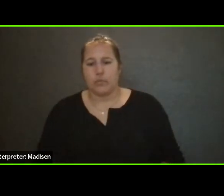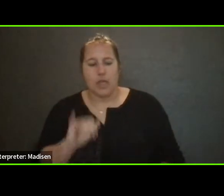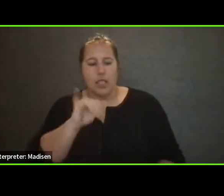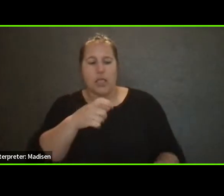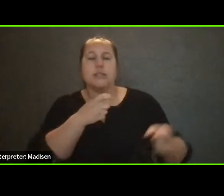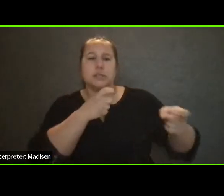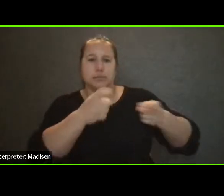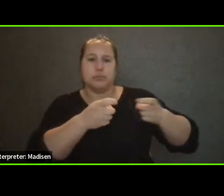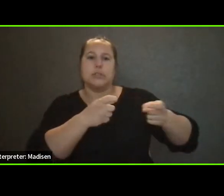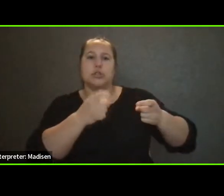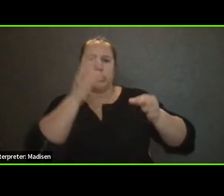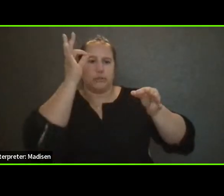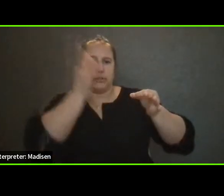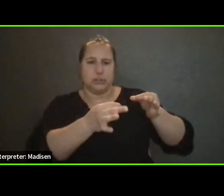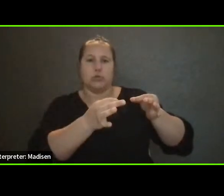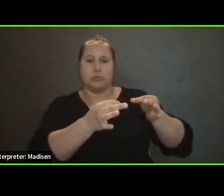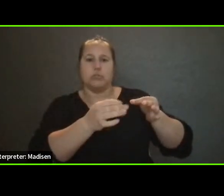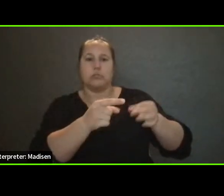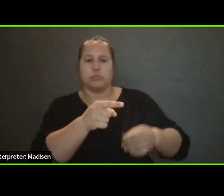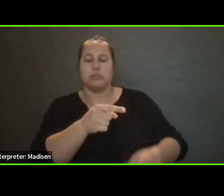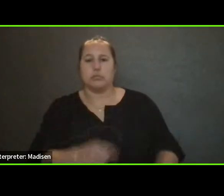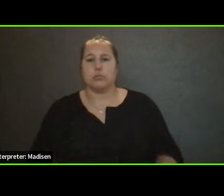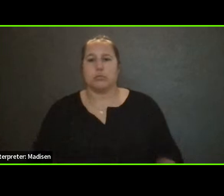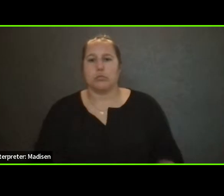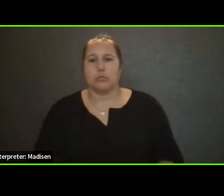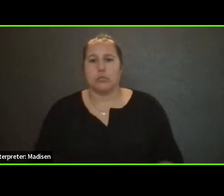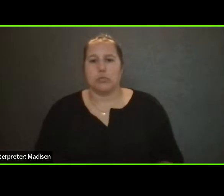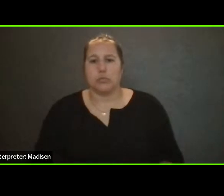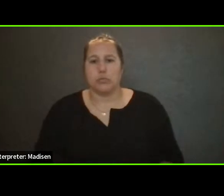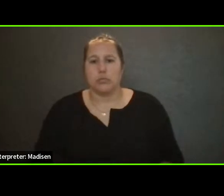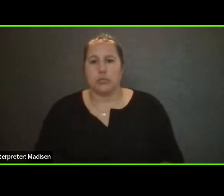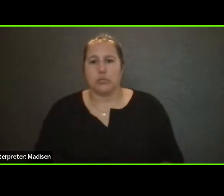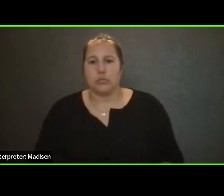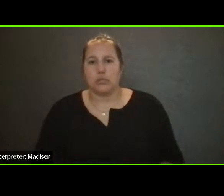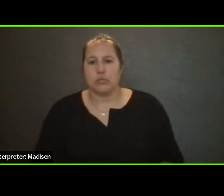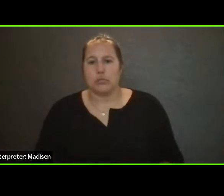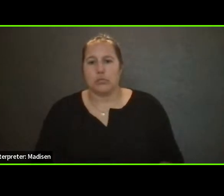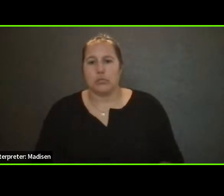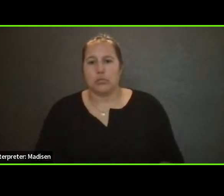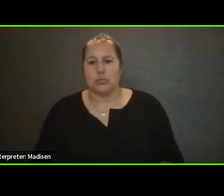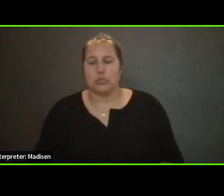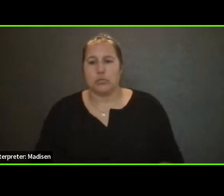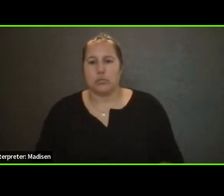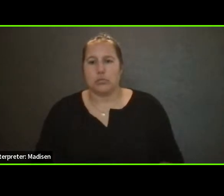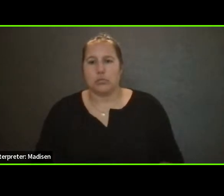decision. Yeah, I can imagine that it's complicated and that they have reasons for